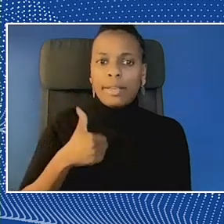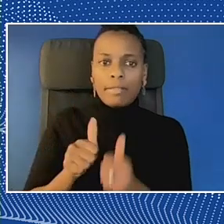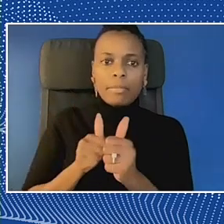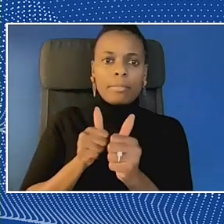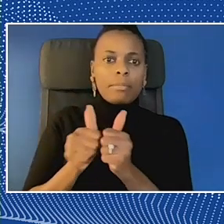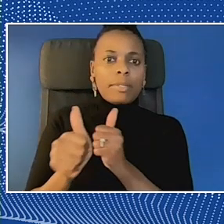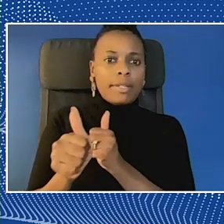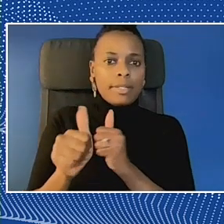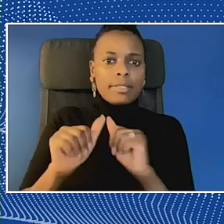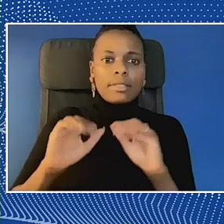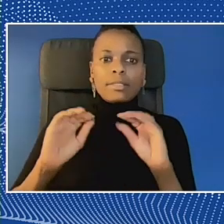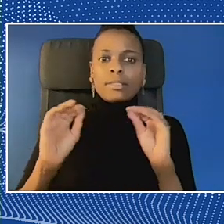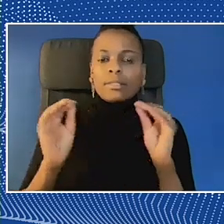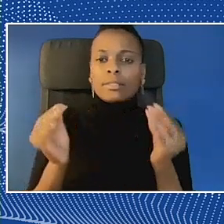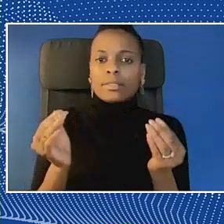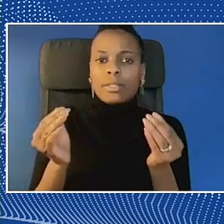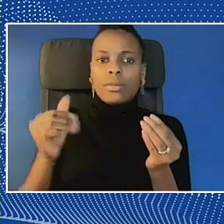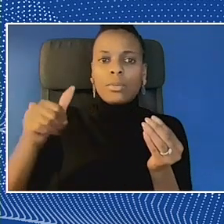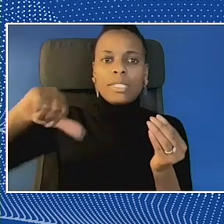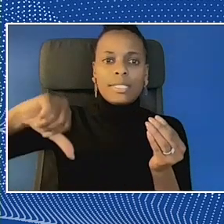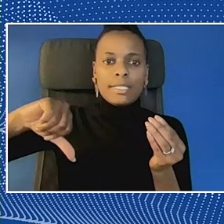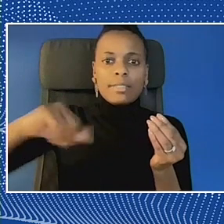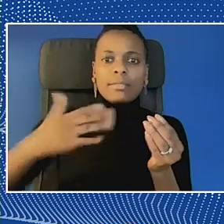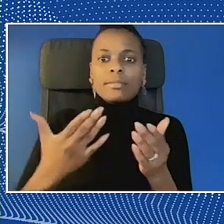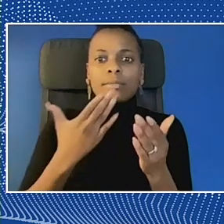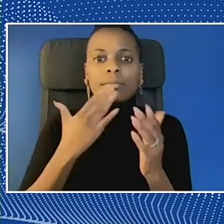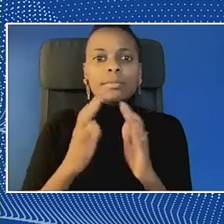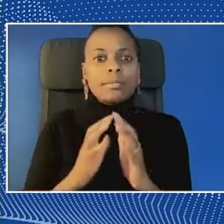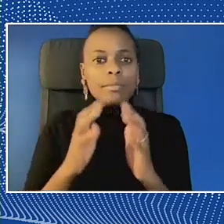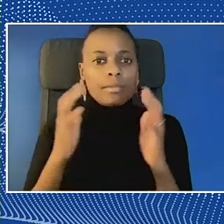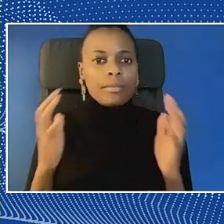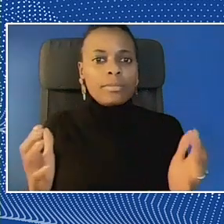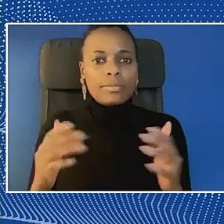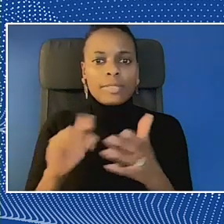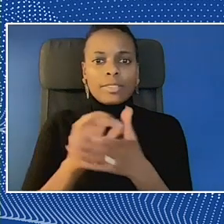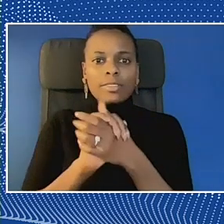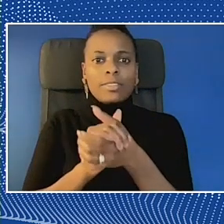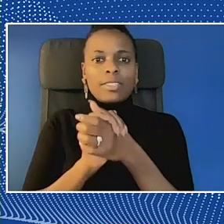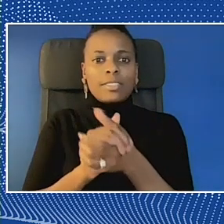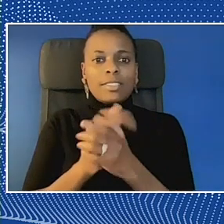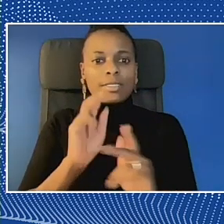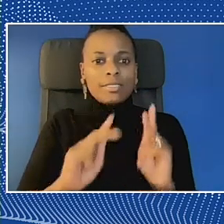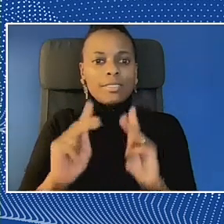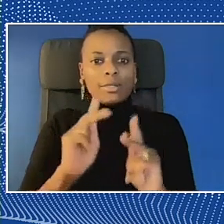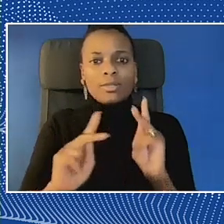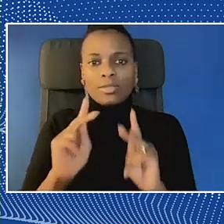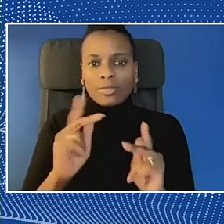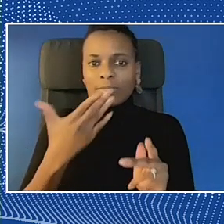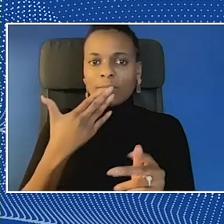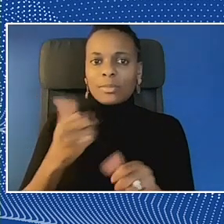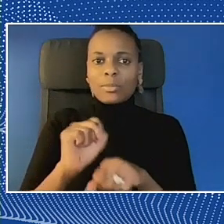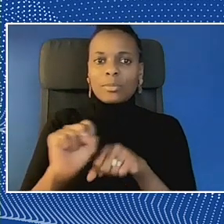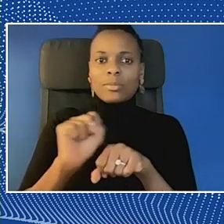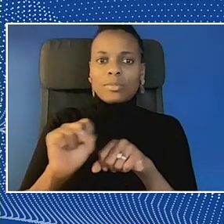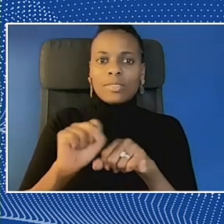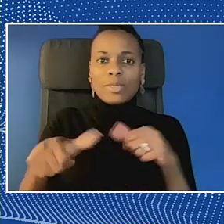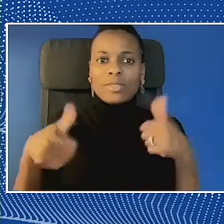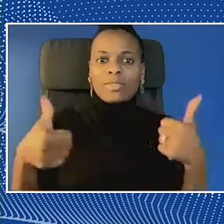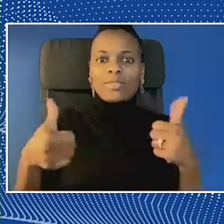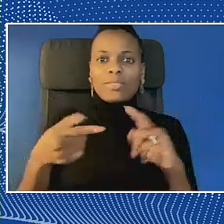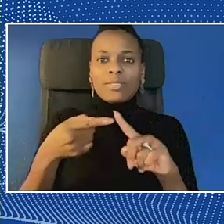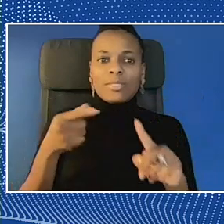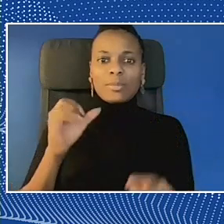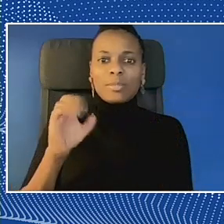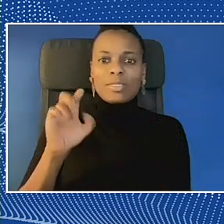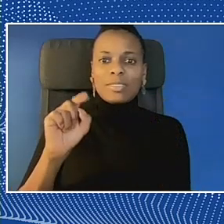was no dissent. Thank you very much and congratulations, folks. Good work. Two thumbs up from Scott